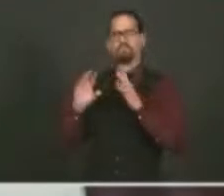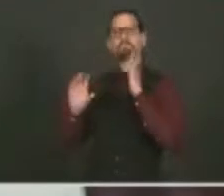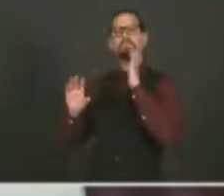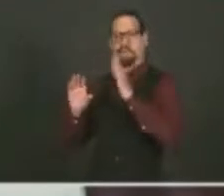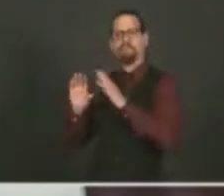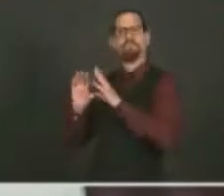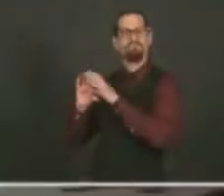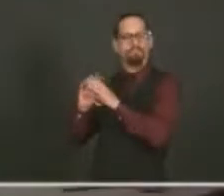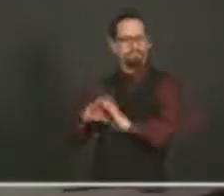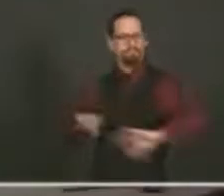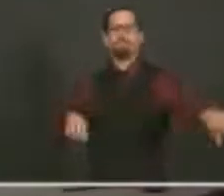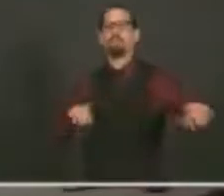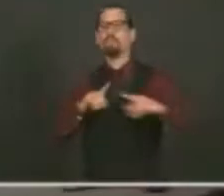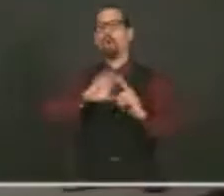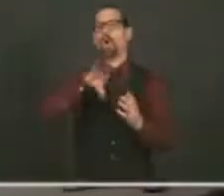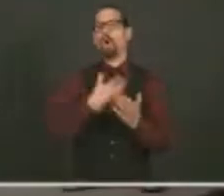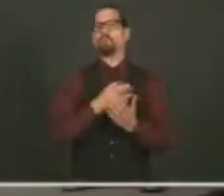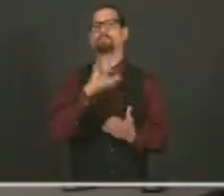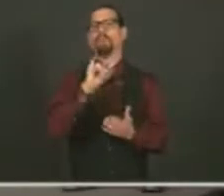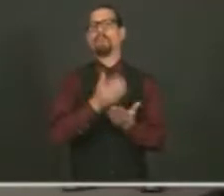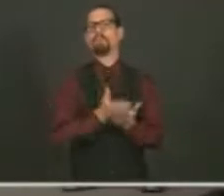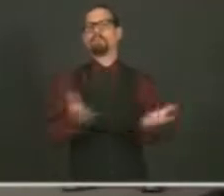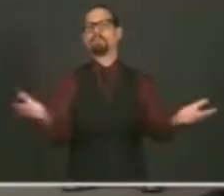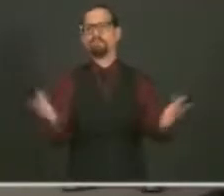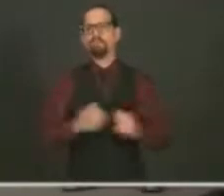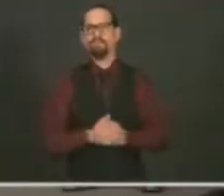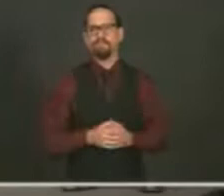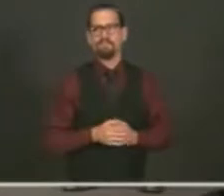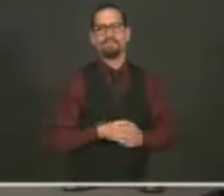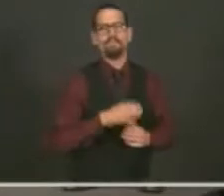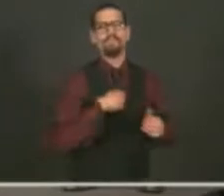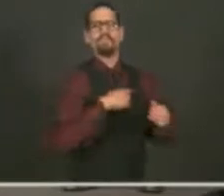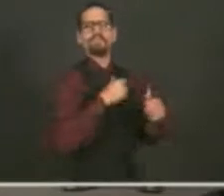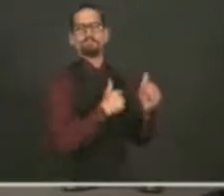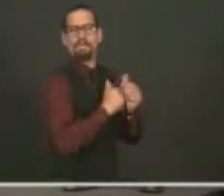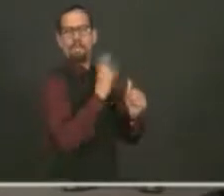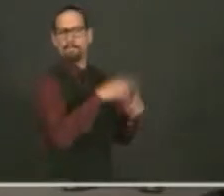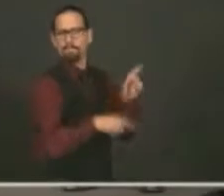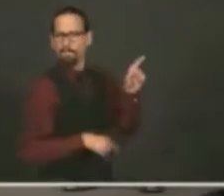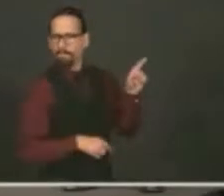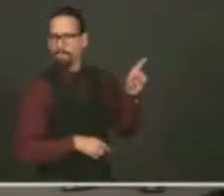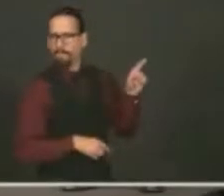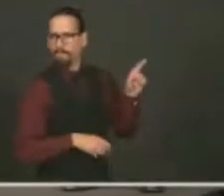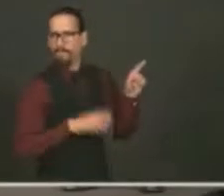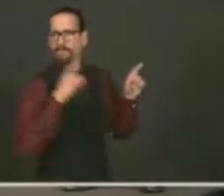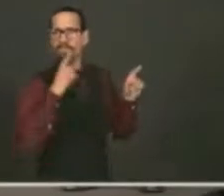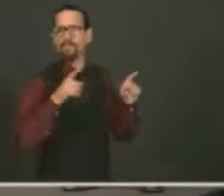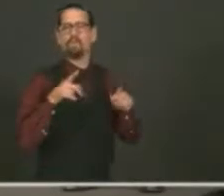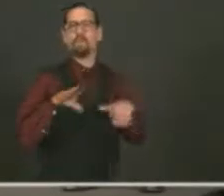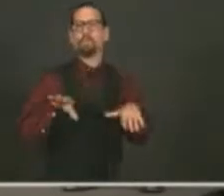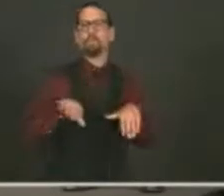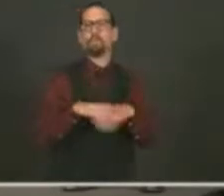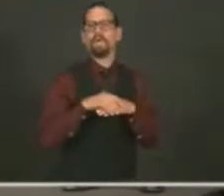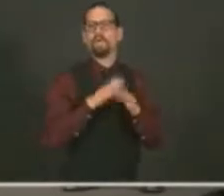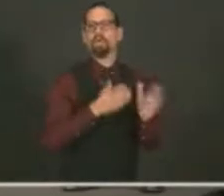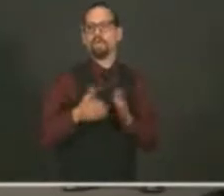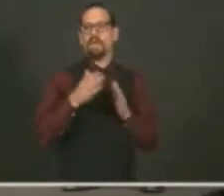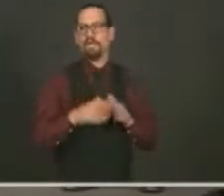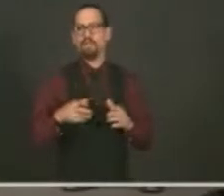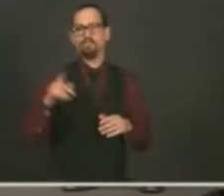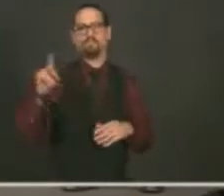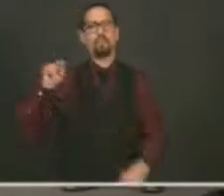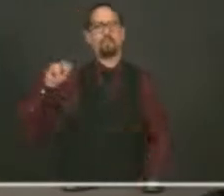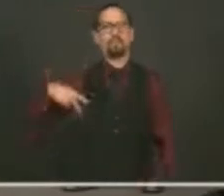if that's what I need to do. Just one final follow-up. I heard from a wedding planner in Newport, and this industry has just been decimated. Yeah.